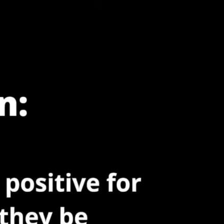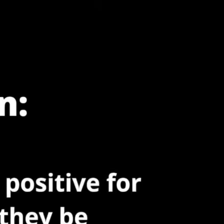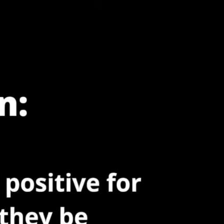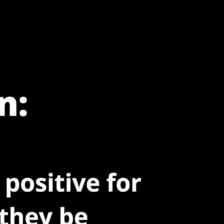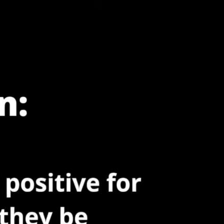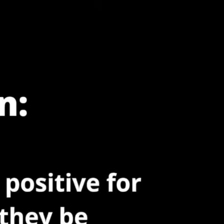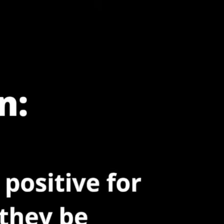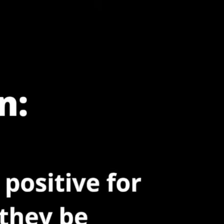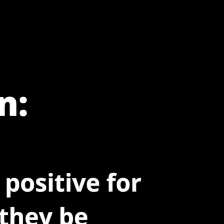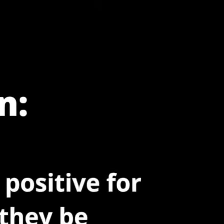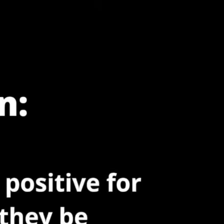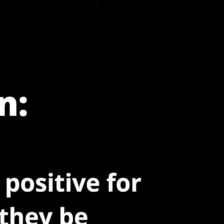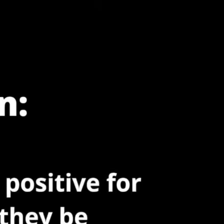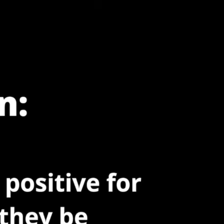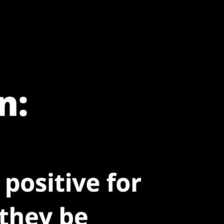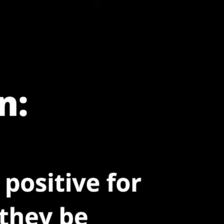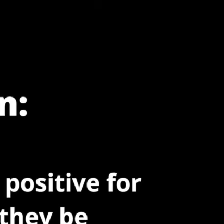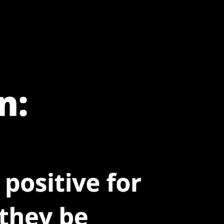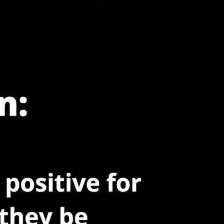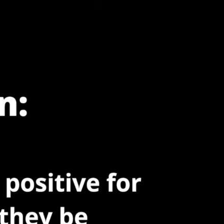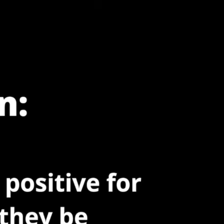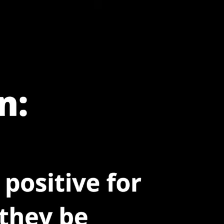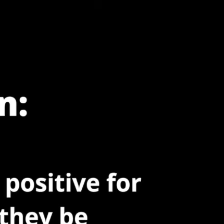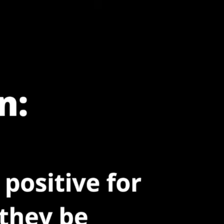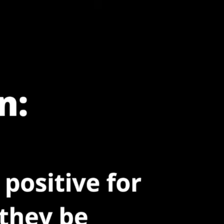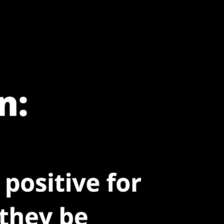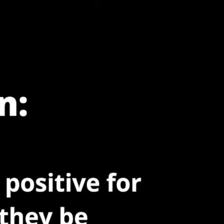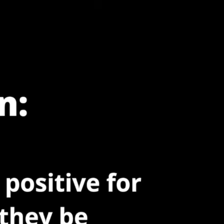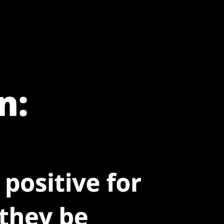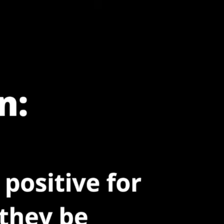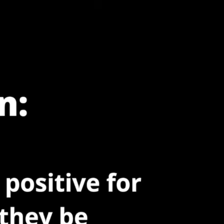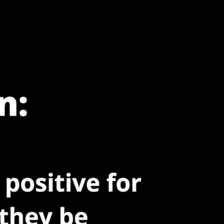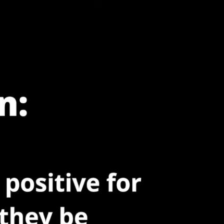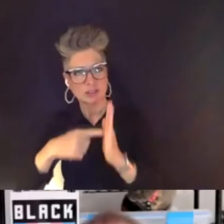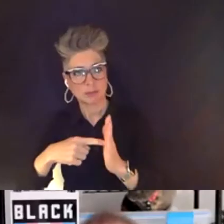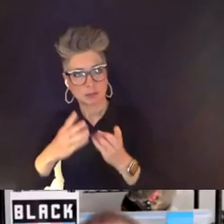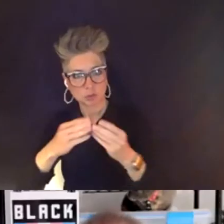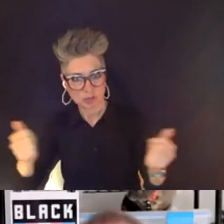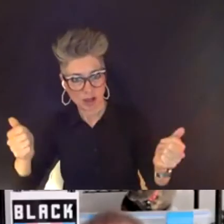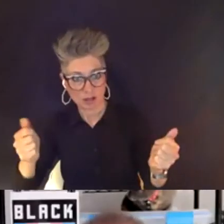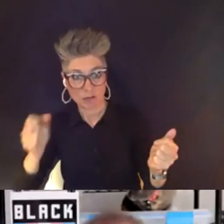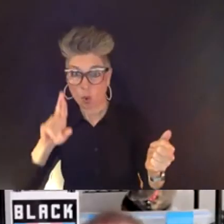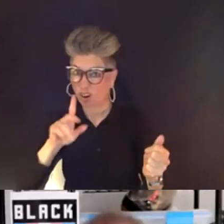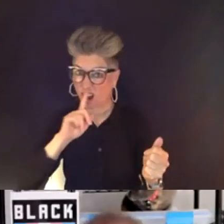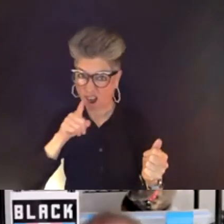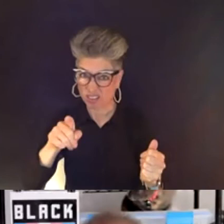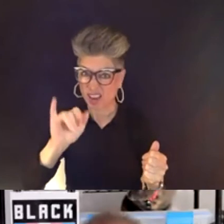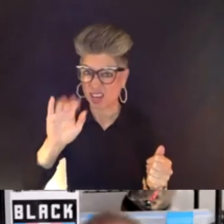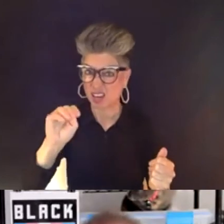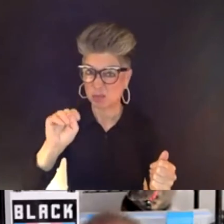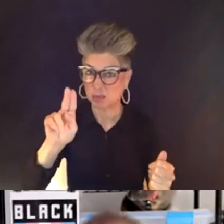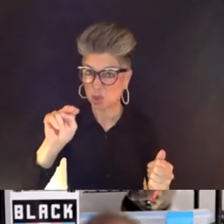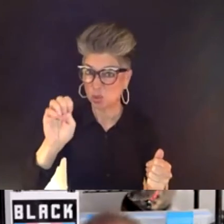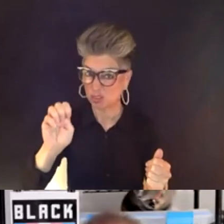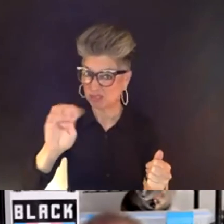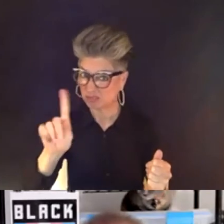About how long will they be immune after symptoms resolve? Or are they immune at all? Great, awesome question.